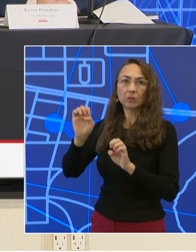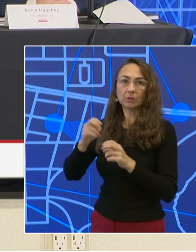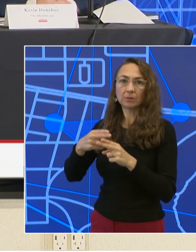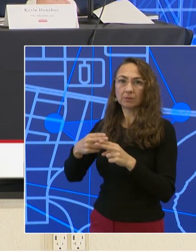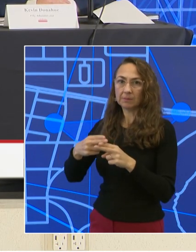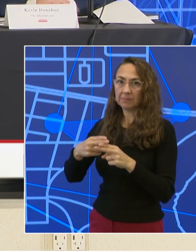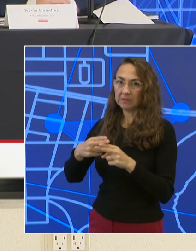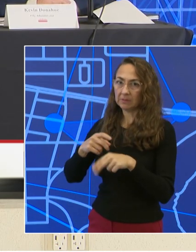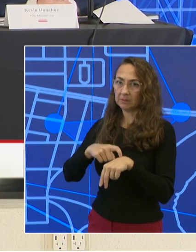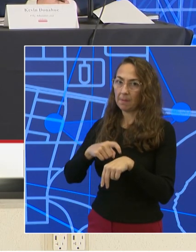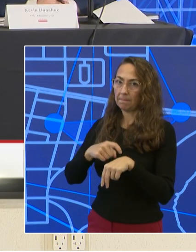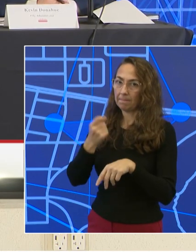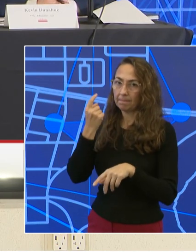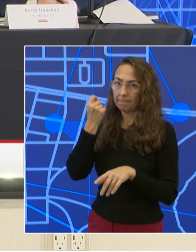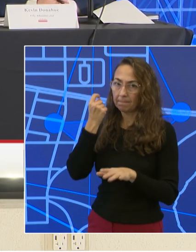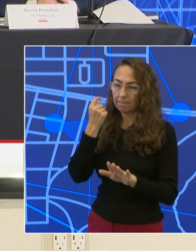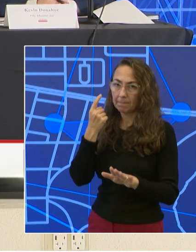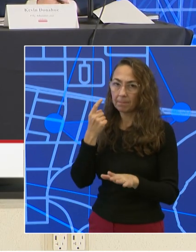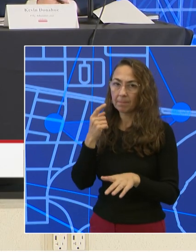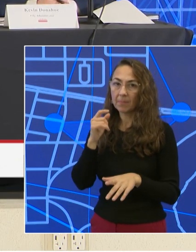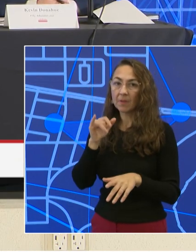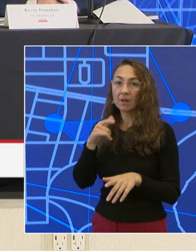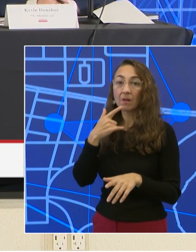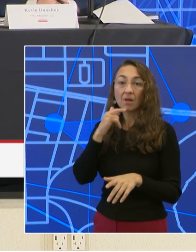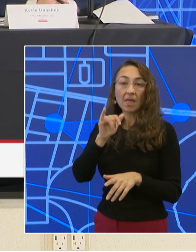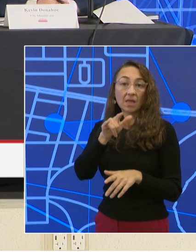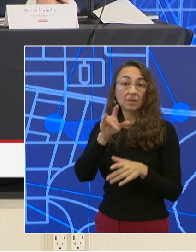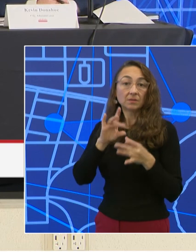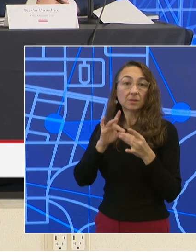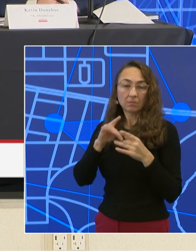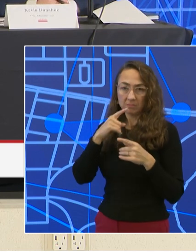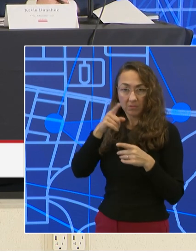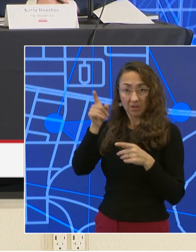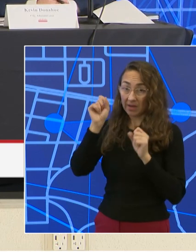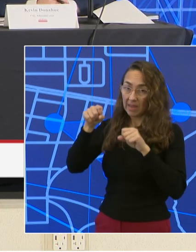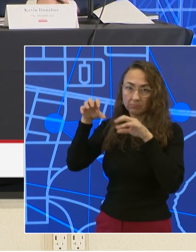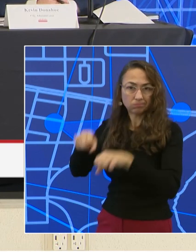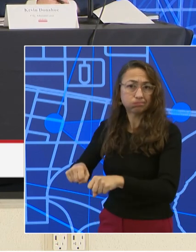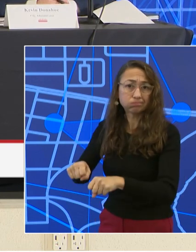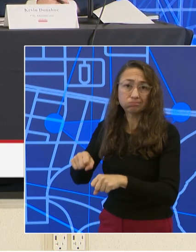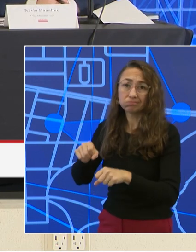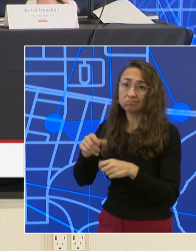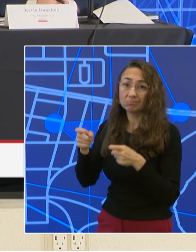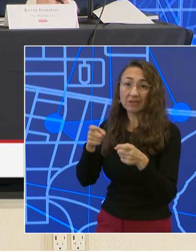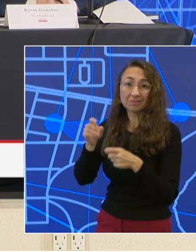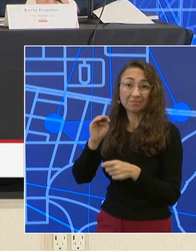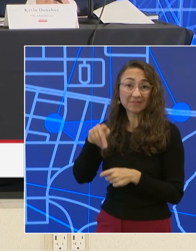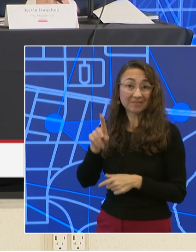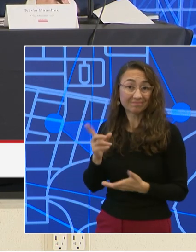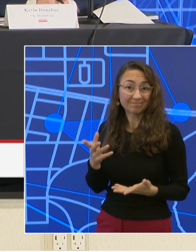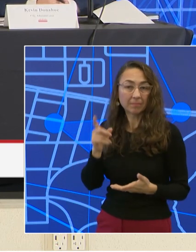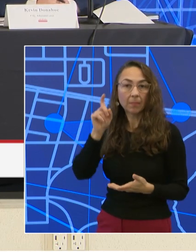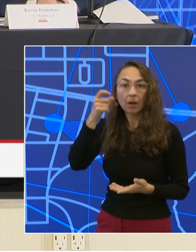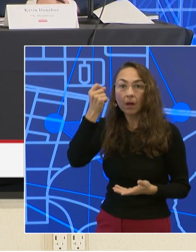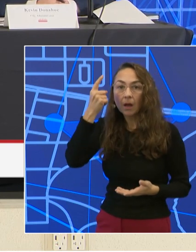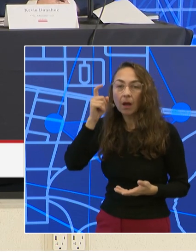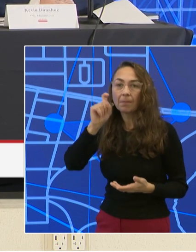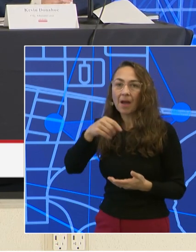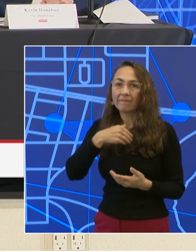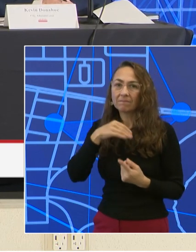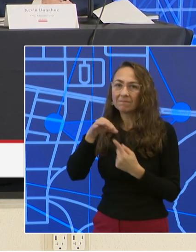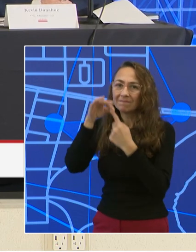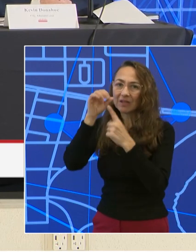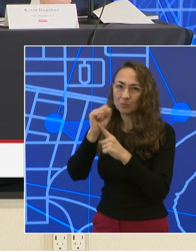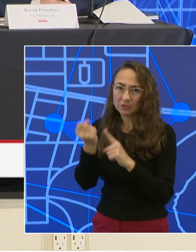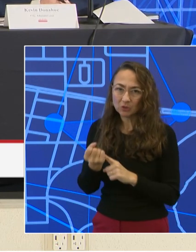time to, as you say, take over MPD. Those are extraordinary circumstances that we are not in. So I don't want